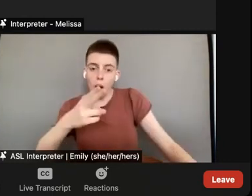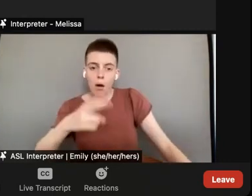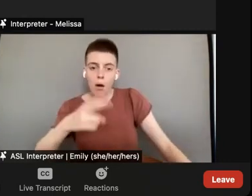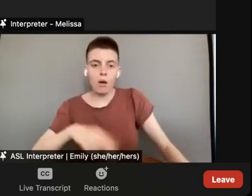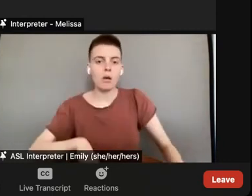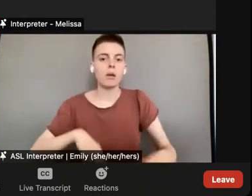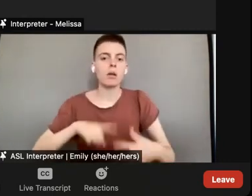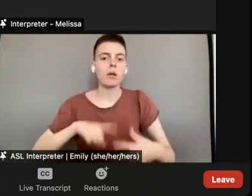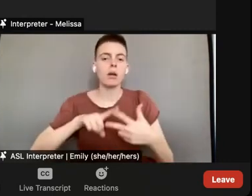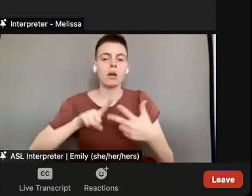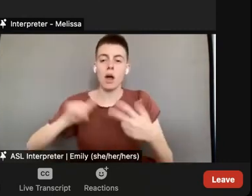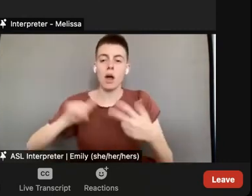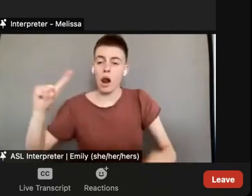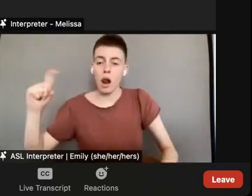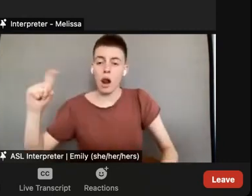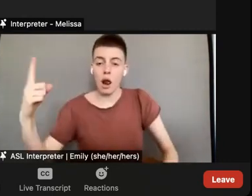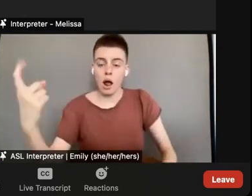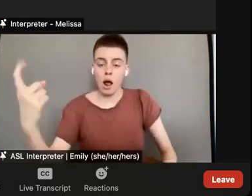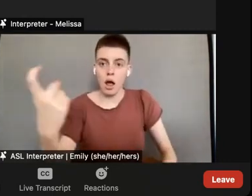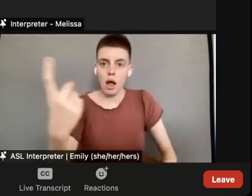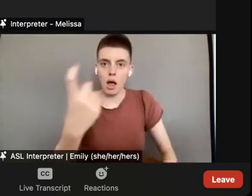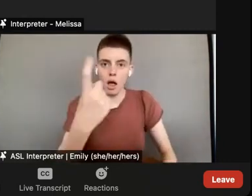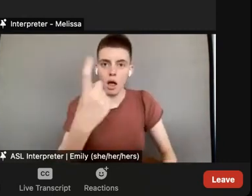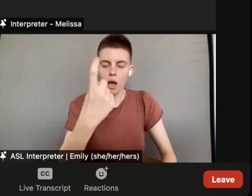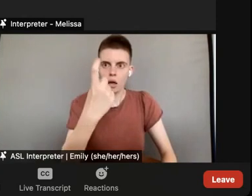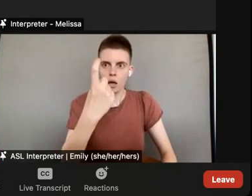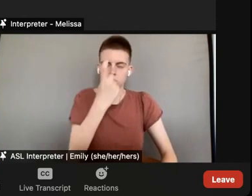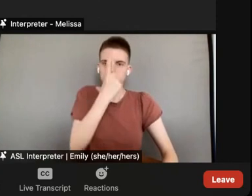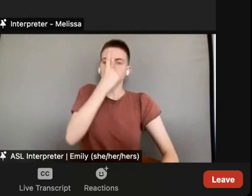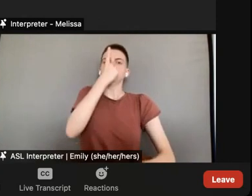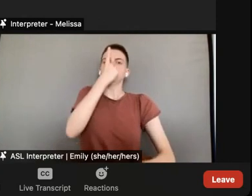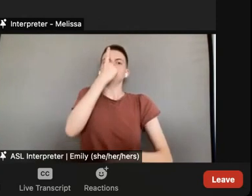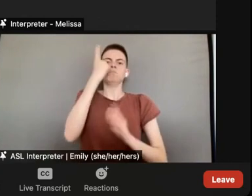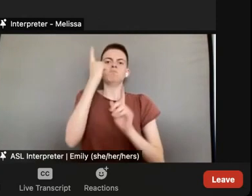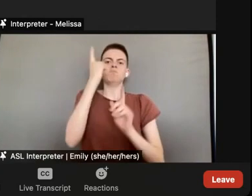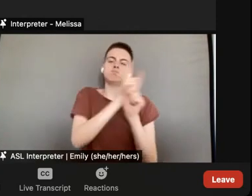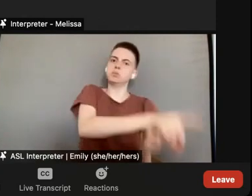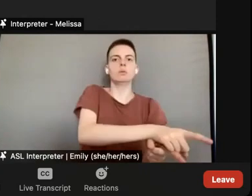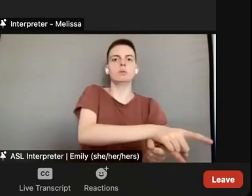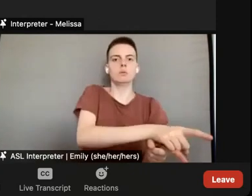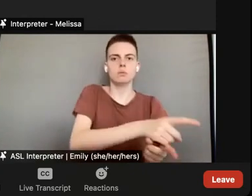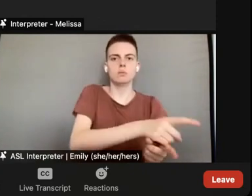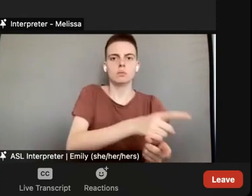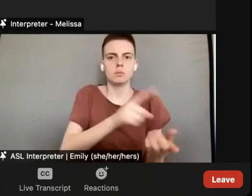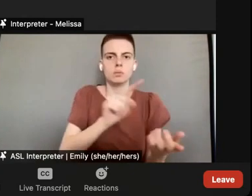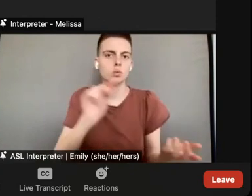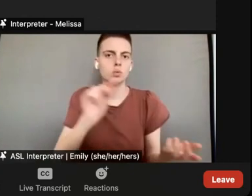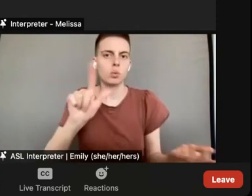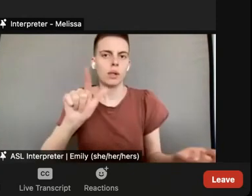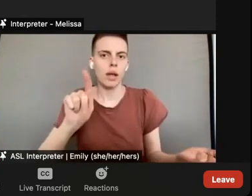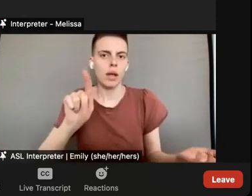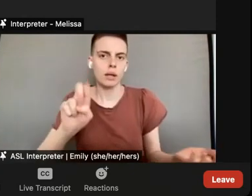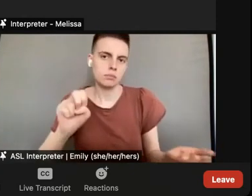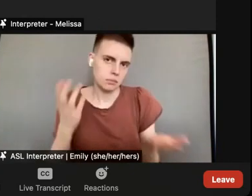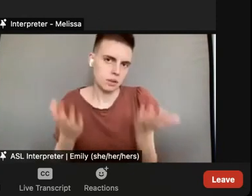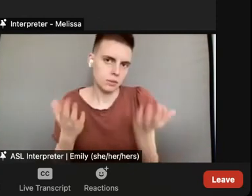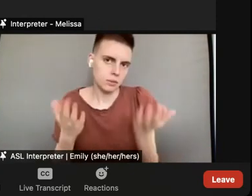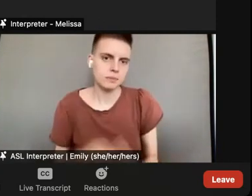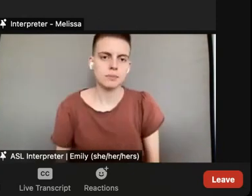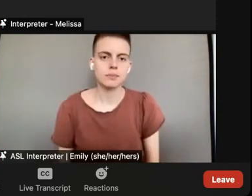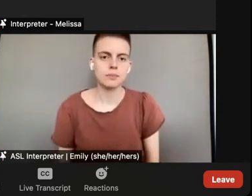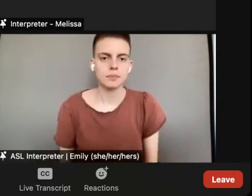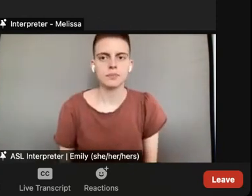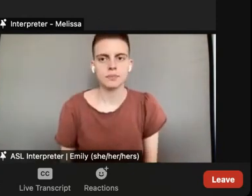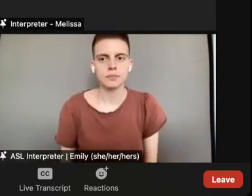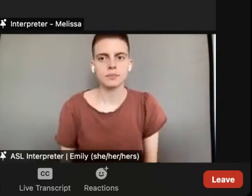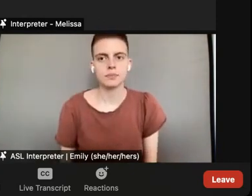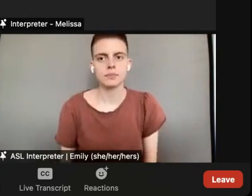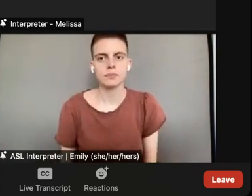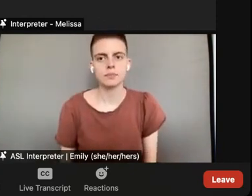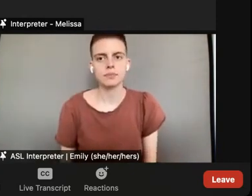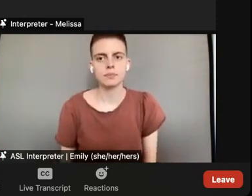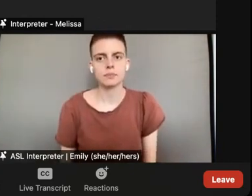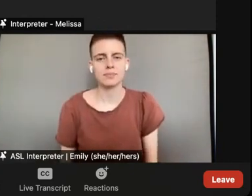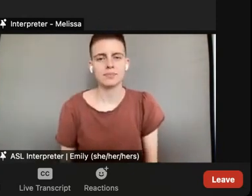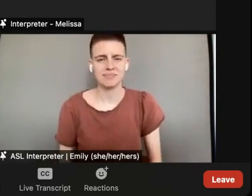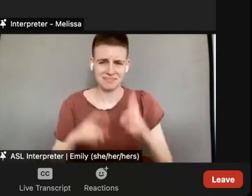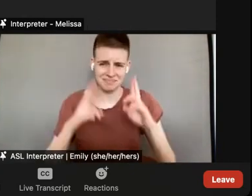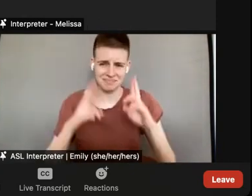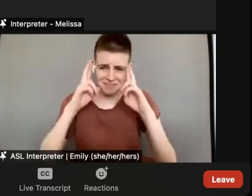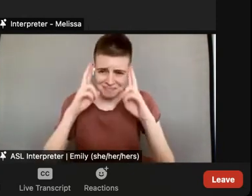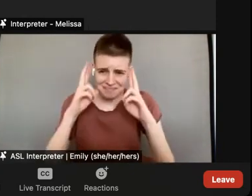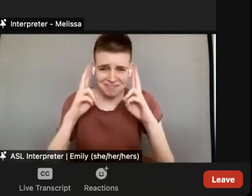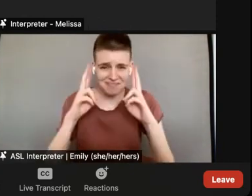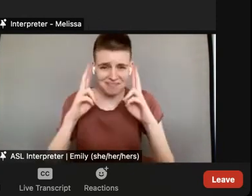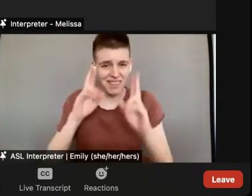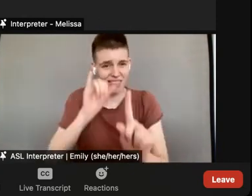CVI. Because of latency, they may not see that person until they encounter them. I sure hope that child's getting